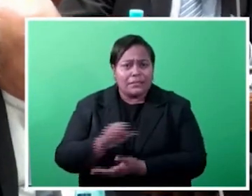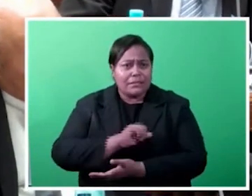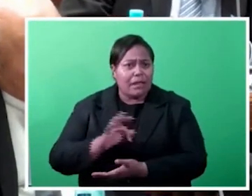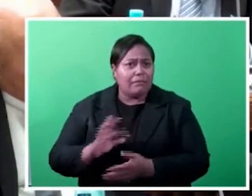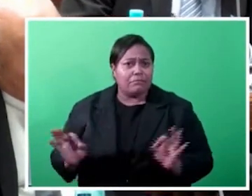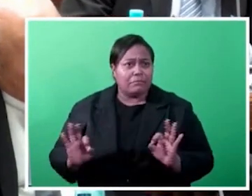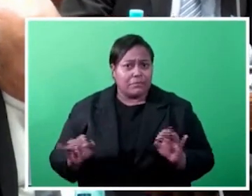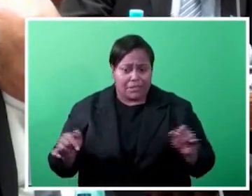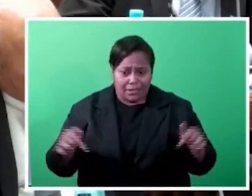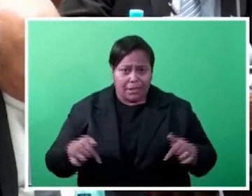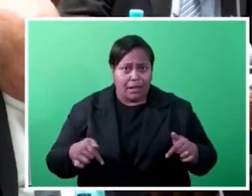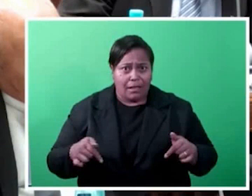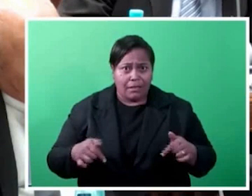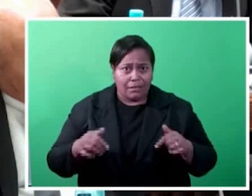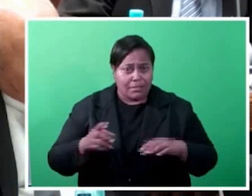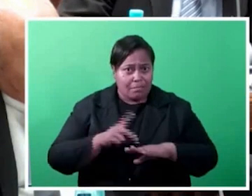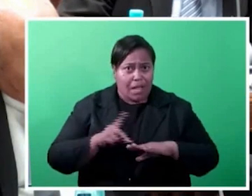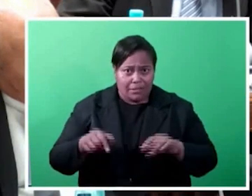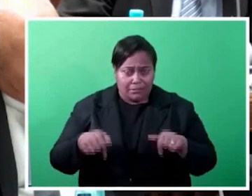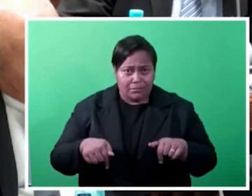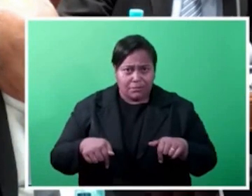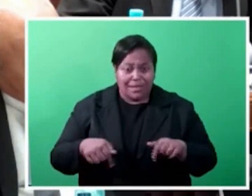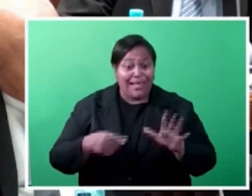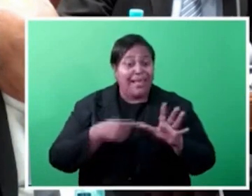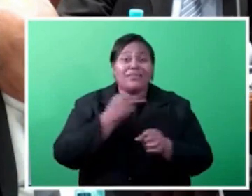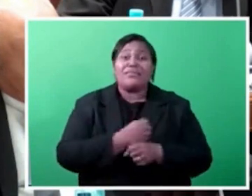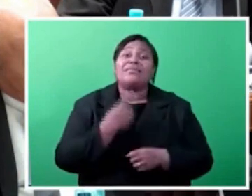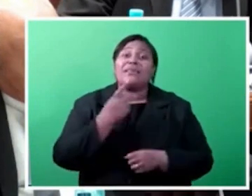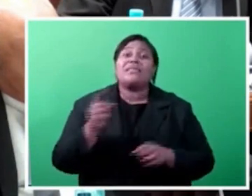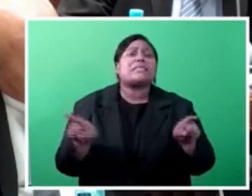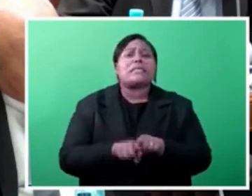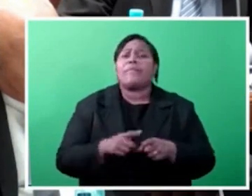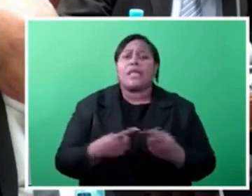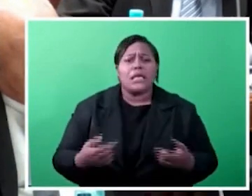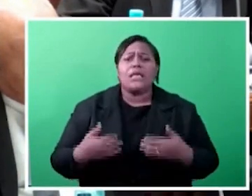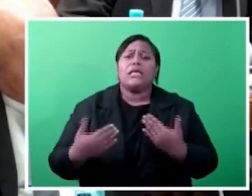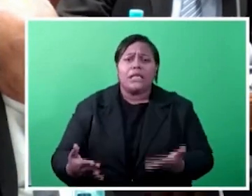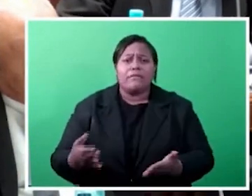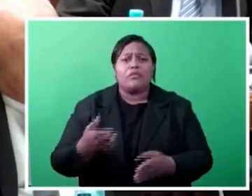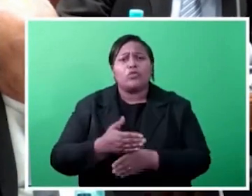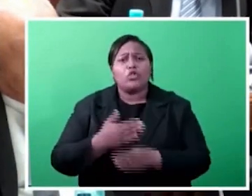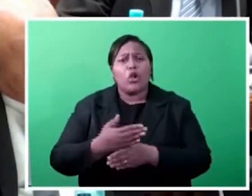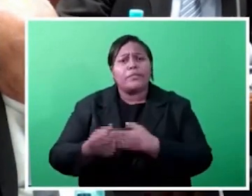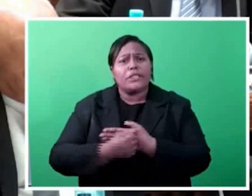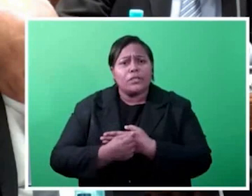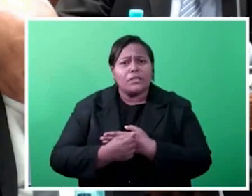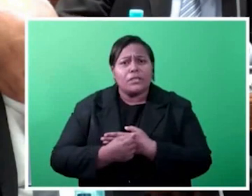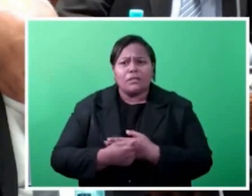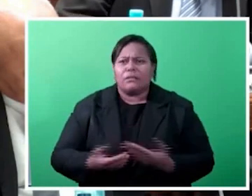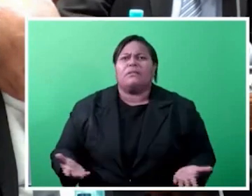this floor, the Attorney General was saying, it's the same thing. It gives them job security. Job security, my foot.